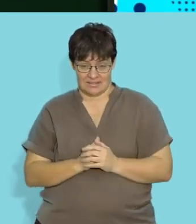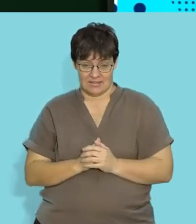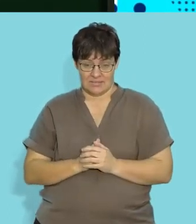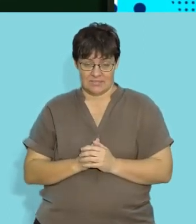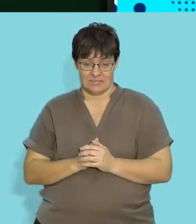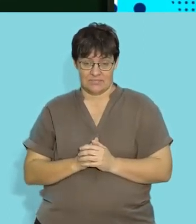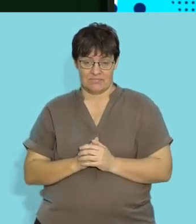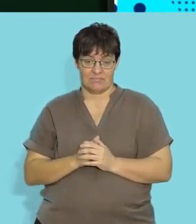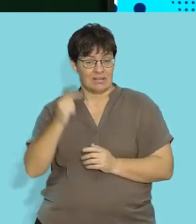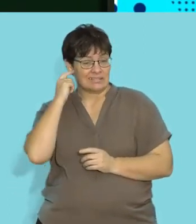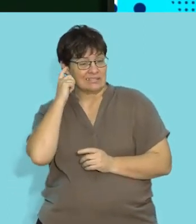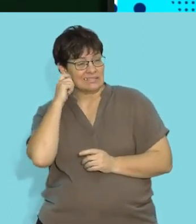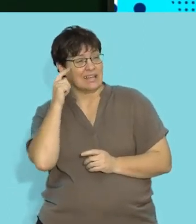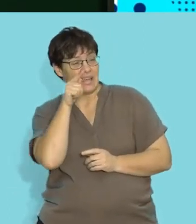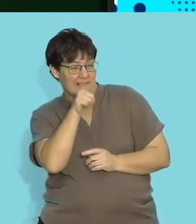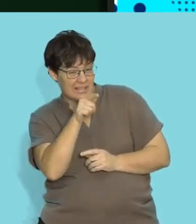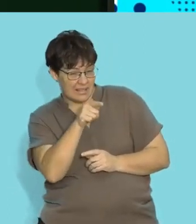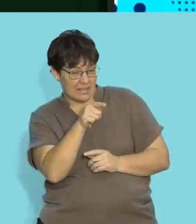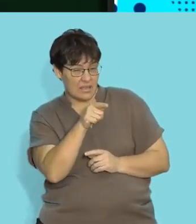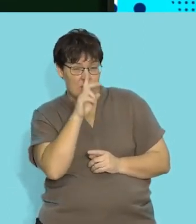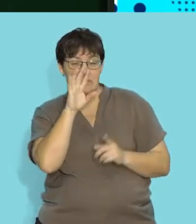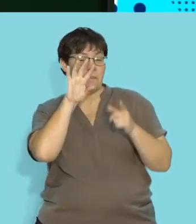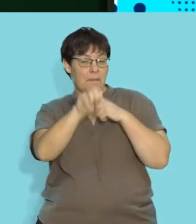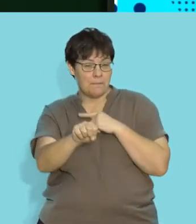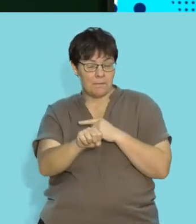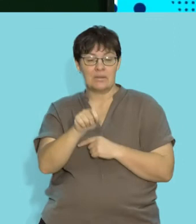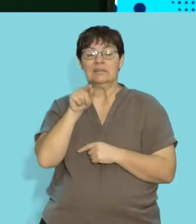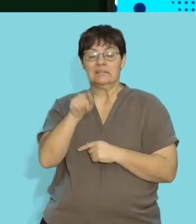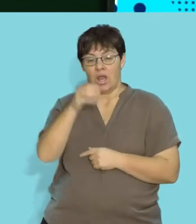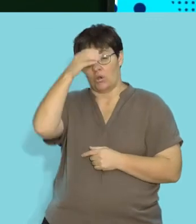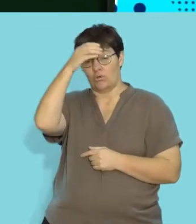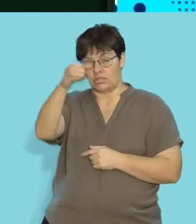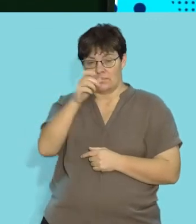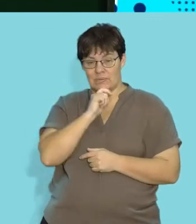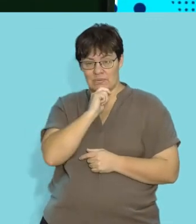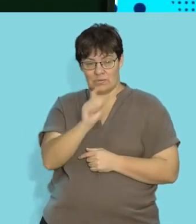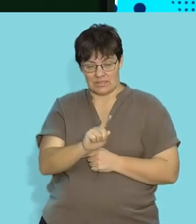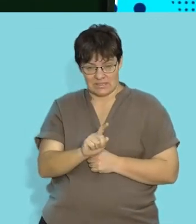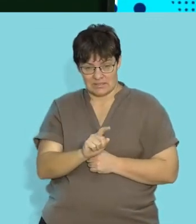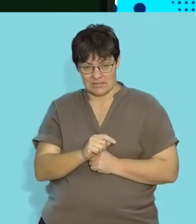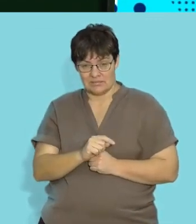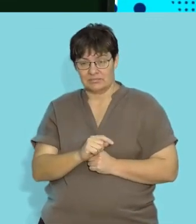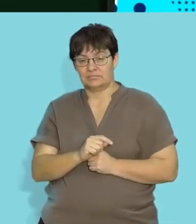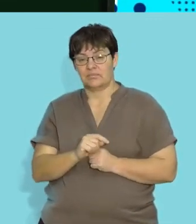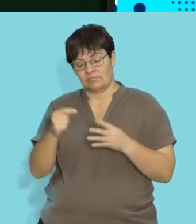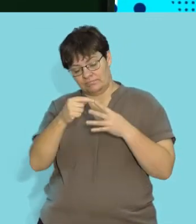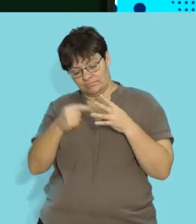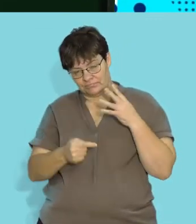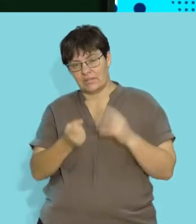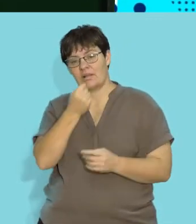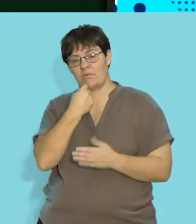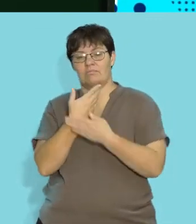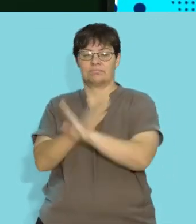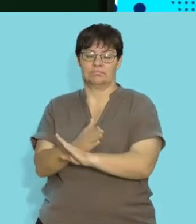significantly. Considering that fact, it's important that we also recognize that this is the concept that we use, or that is being used in